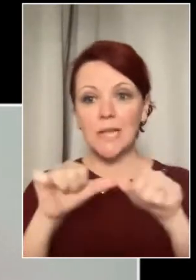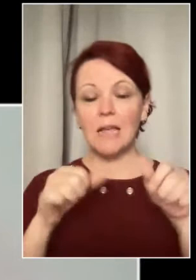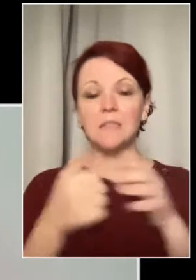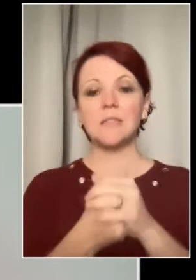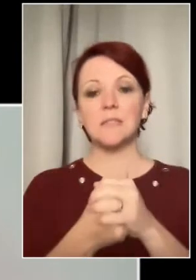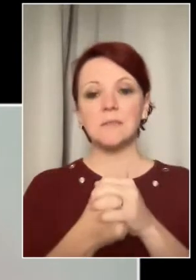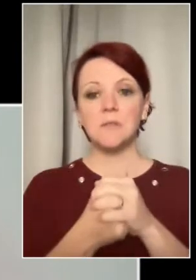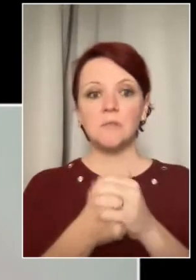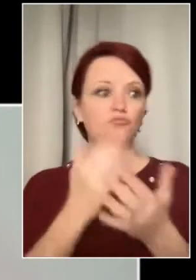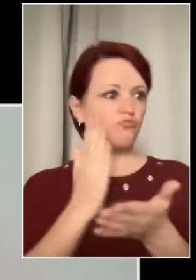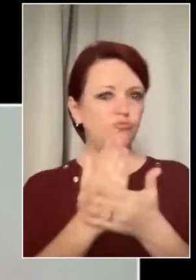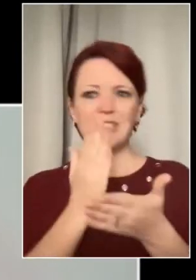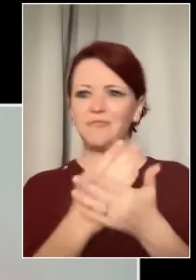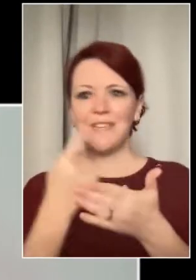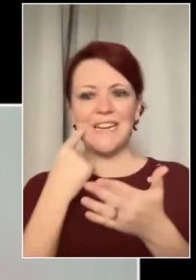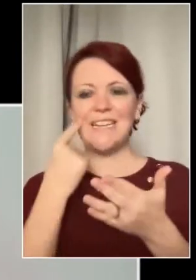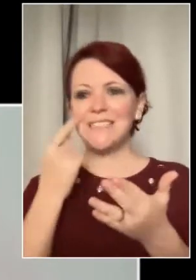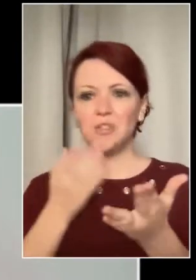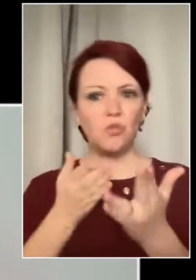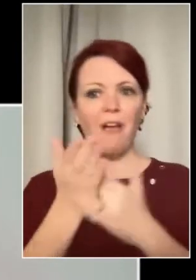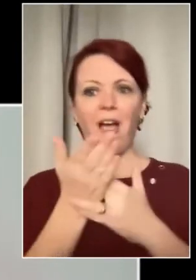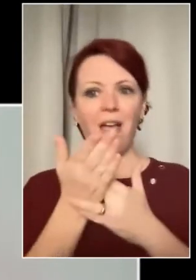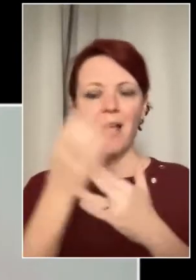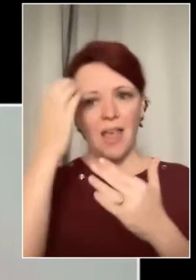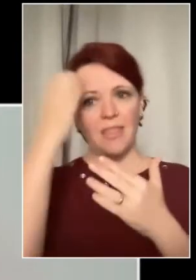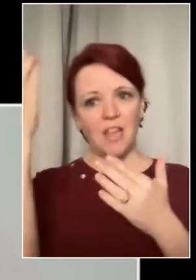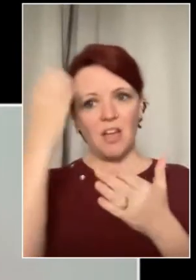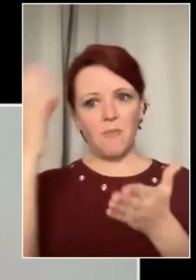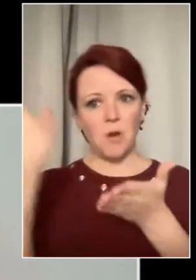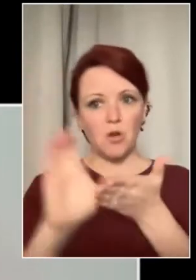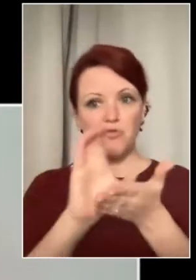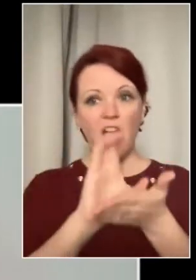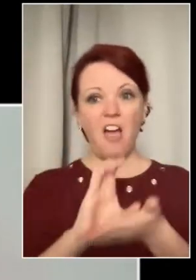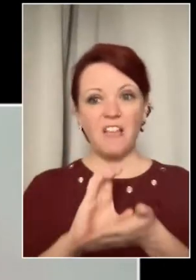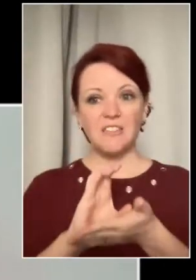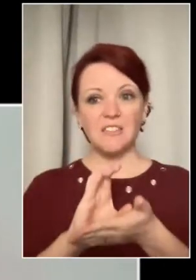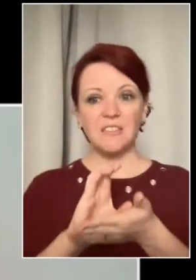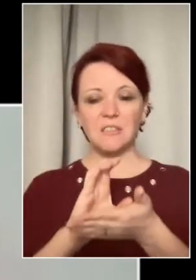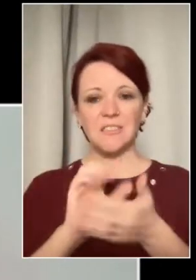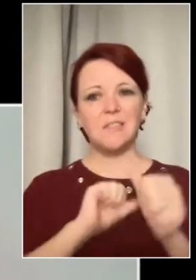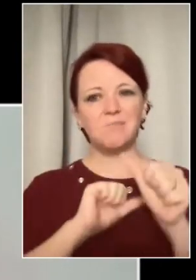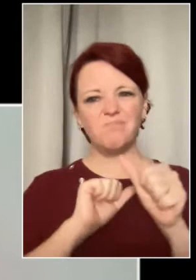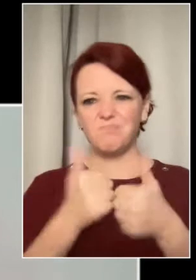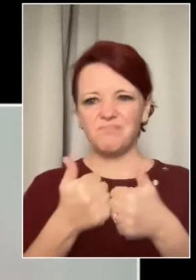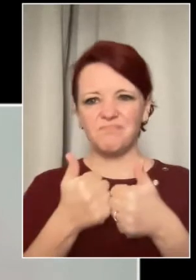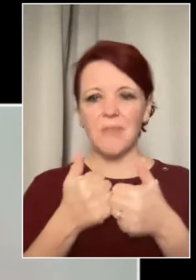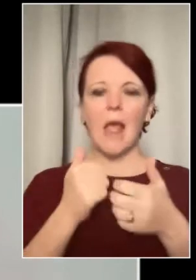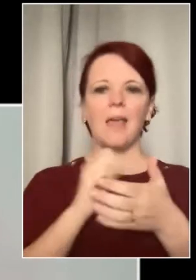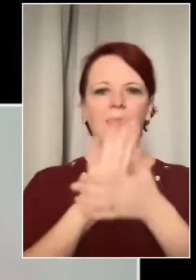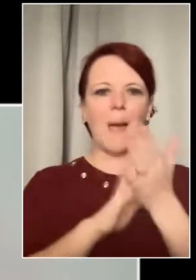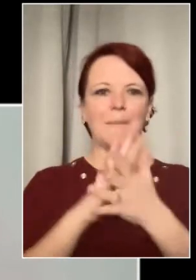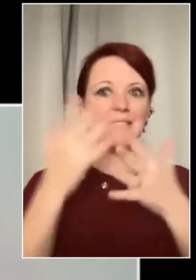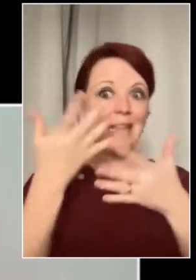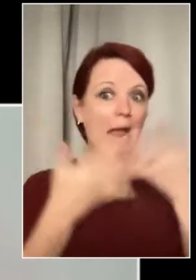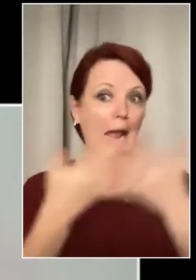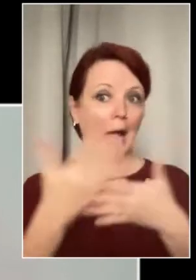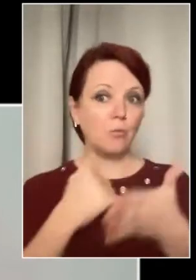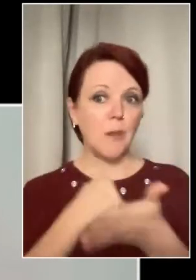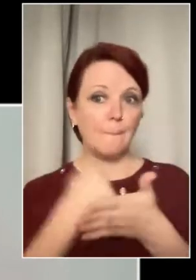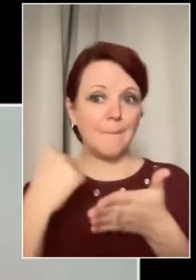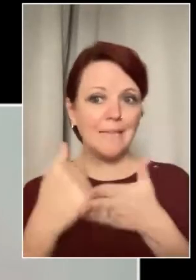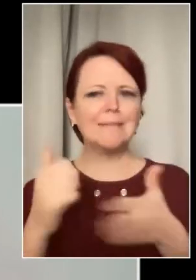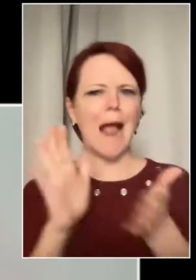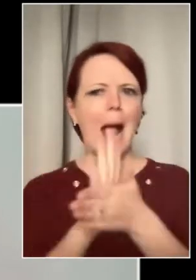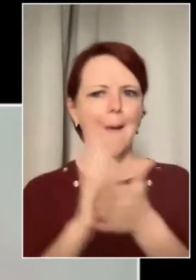It is really accessible, and the government grants make it even more attractive. The accountant keeps the accountants happy. So.